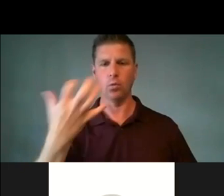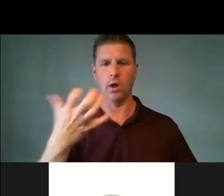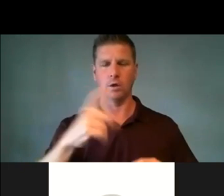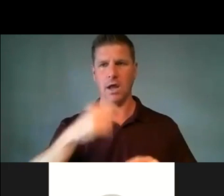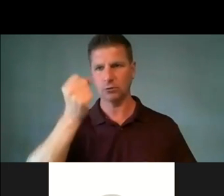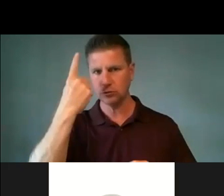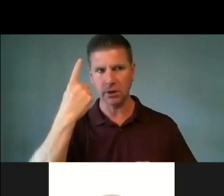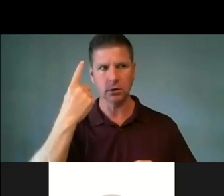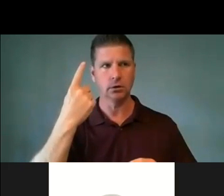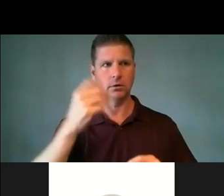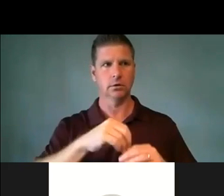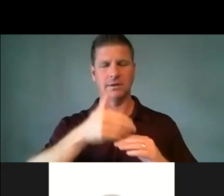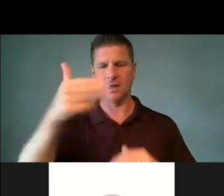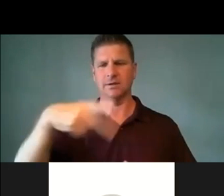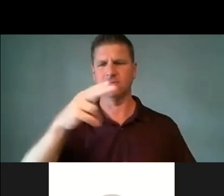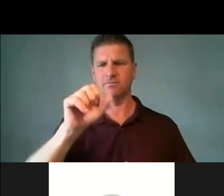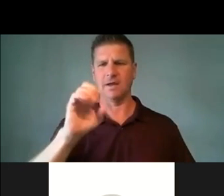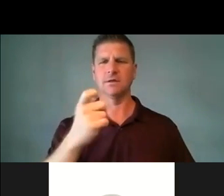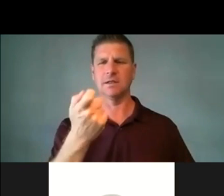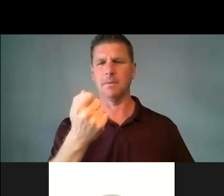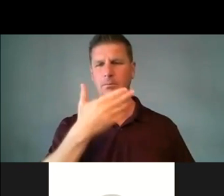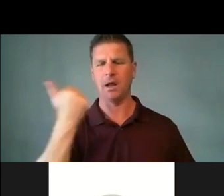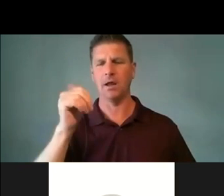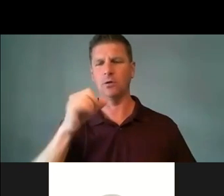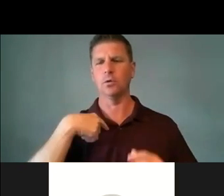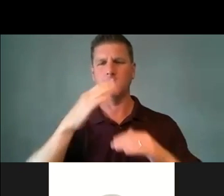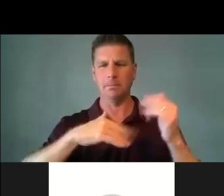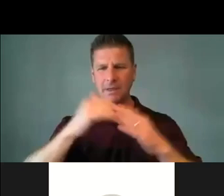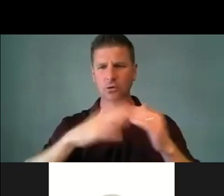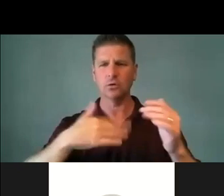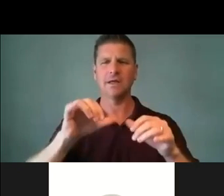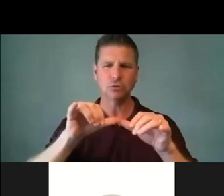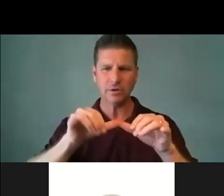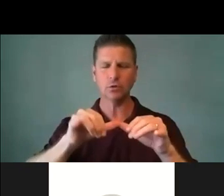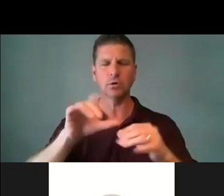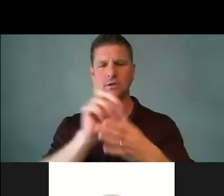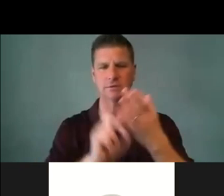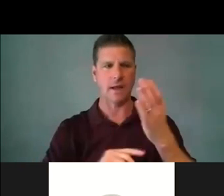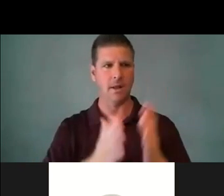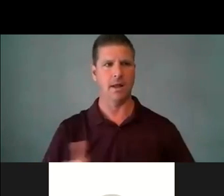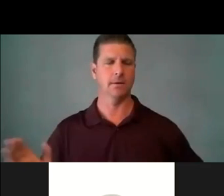understand in the next phase a little better as we build out our engineering and design plans.